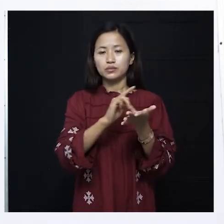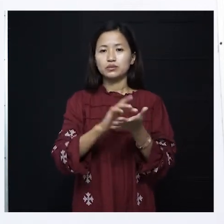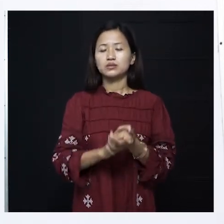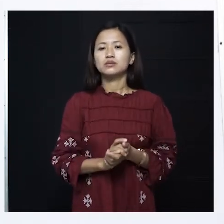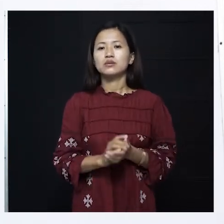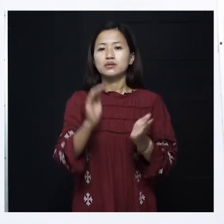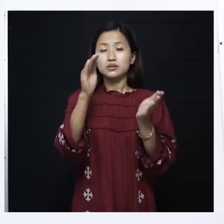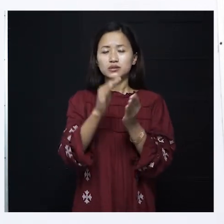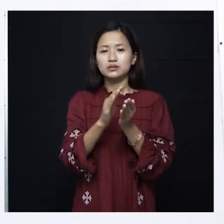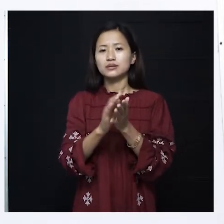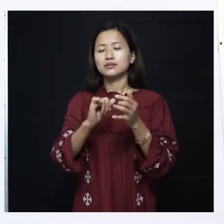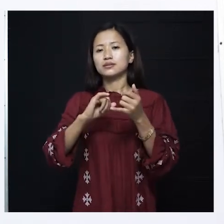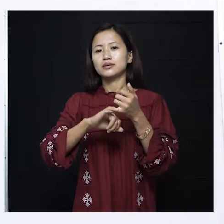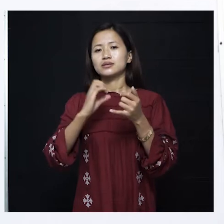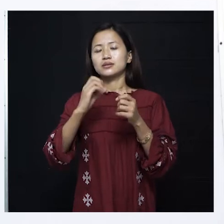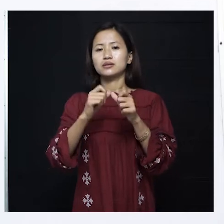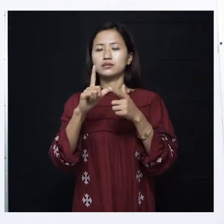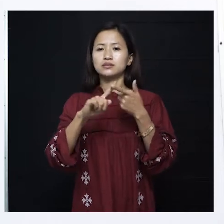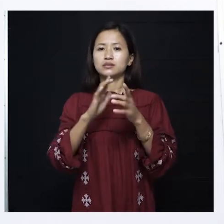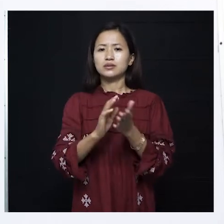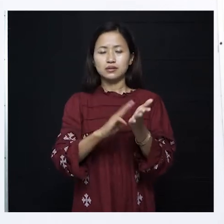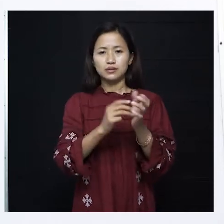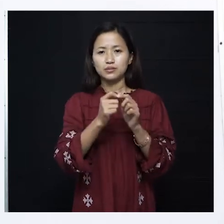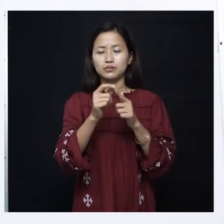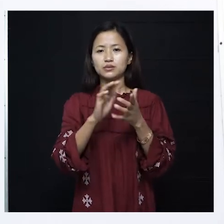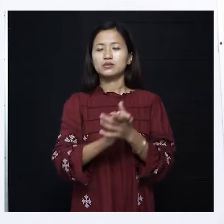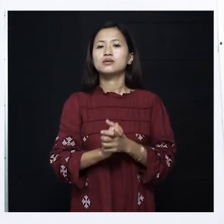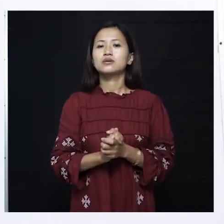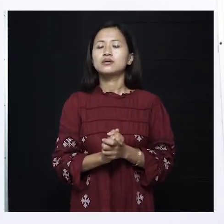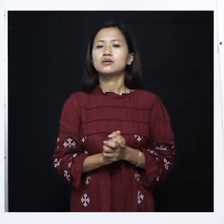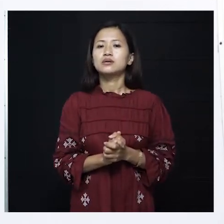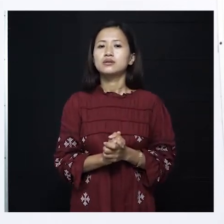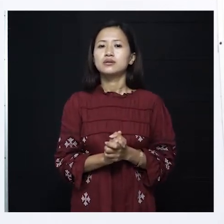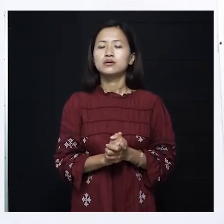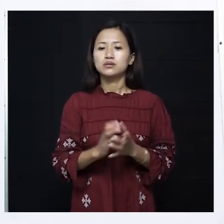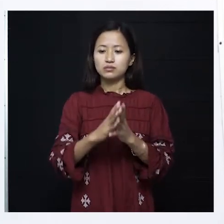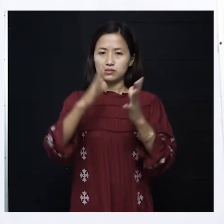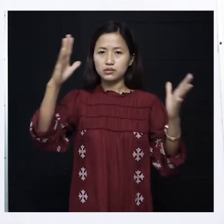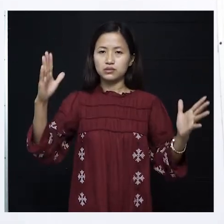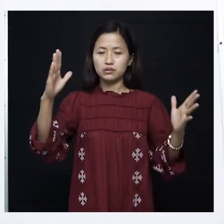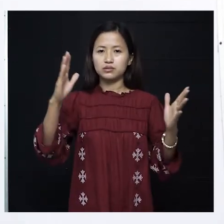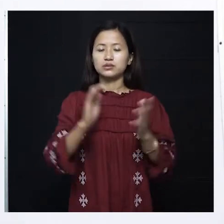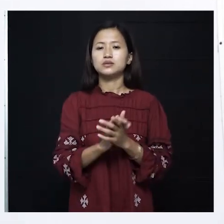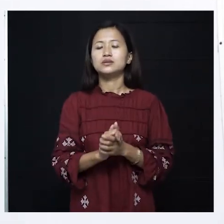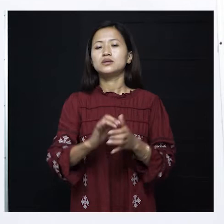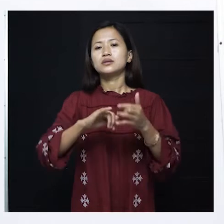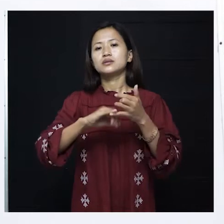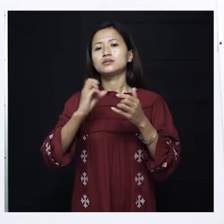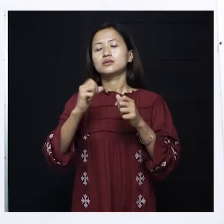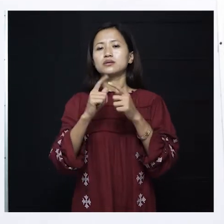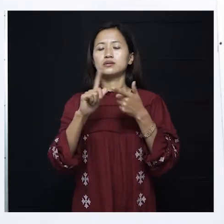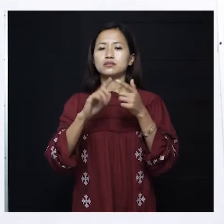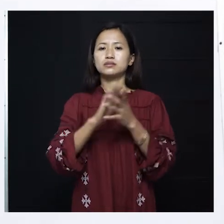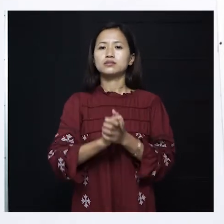called as small scale map, and the other one is called as the large, okay? Number 5, let's